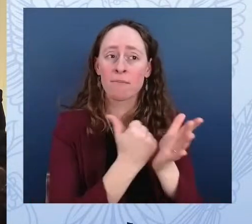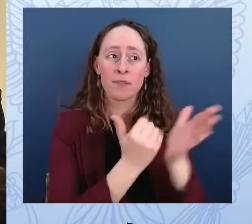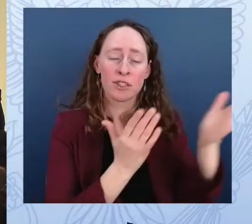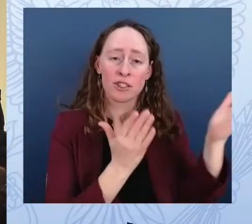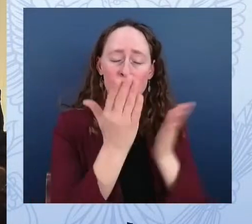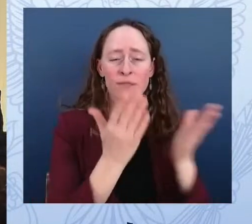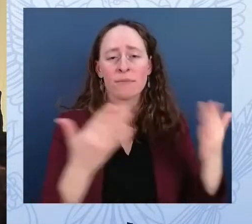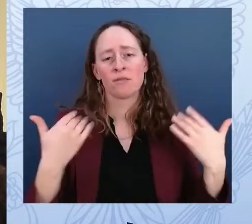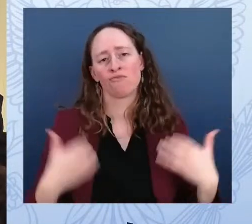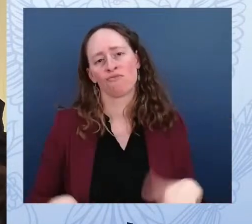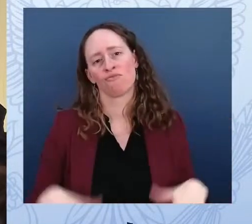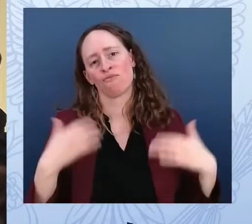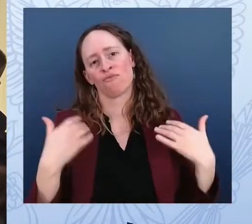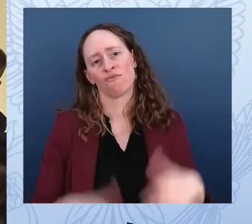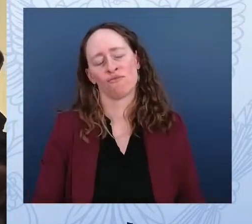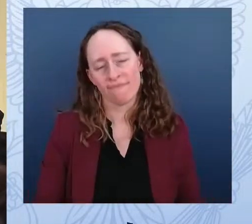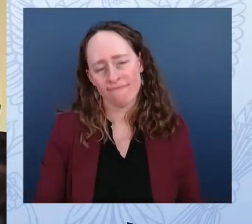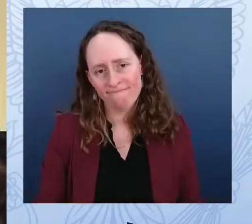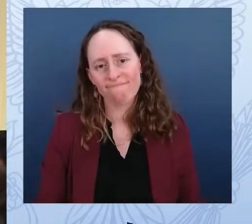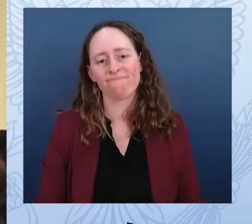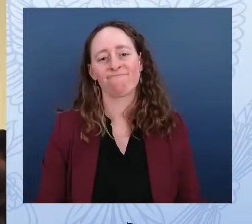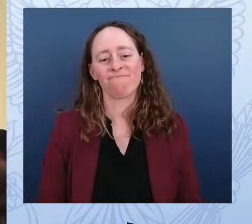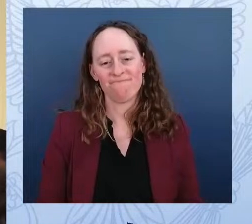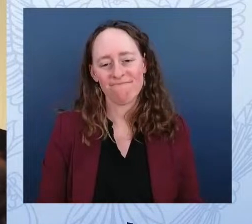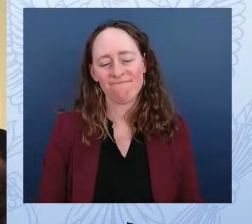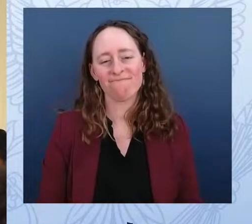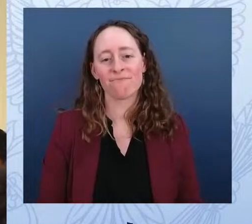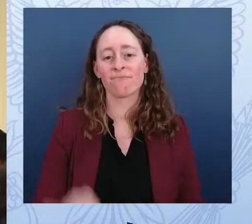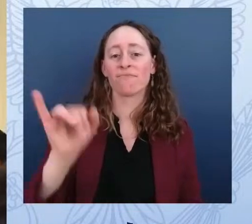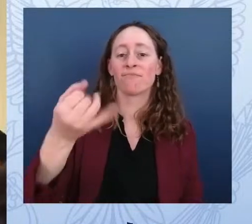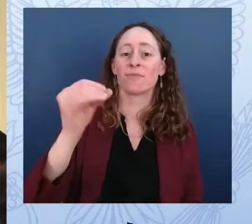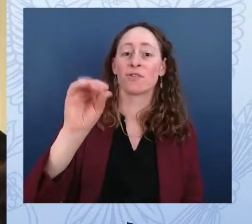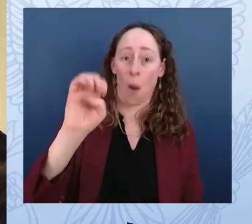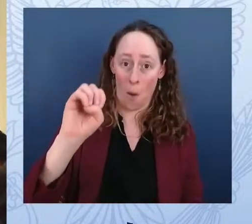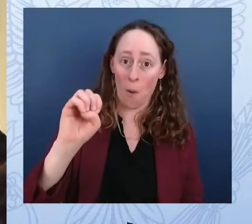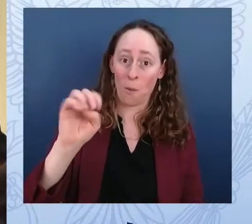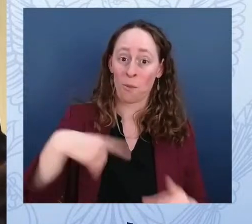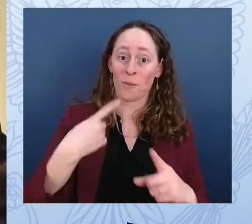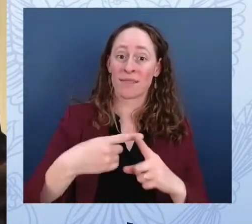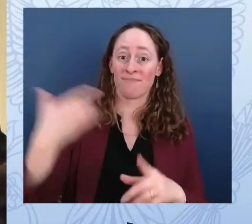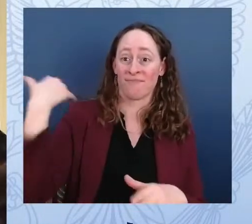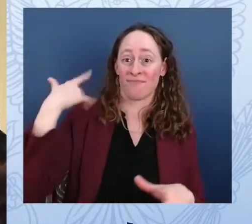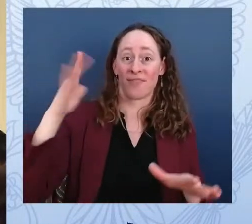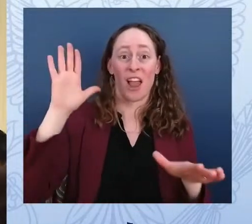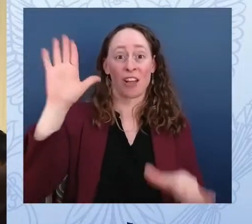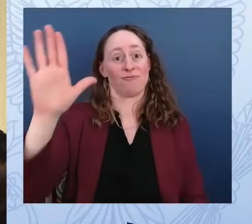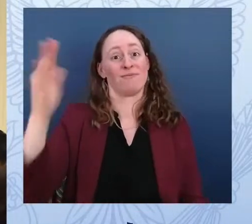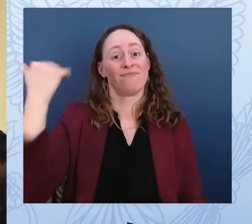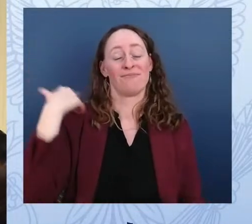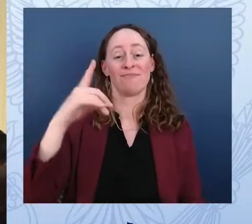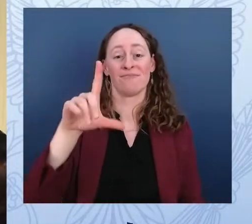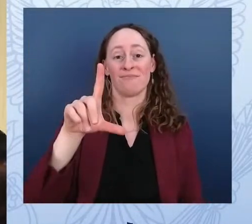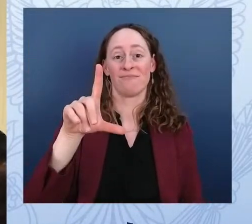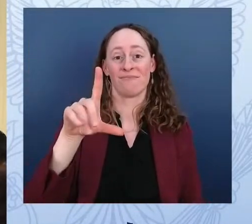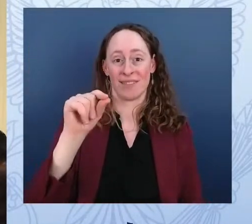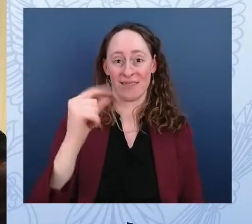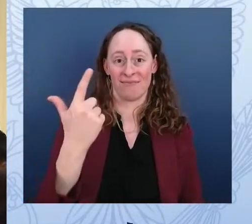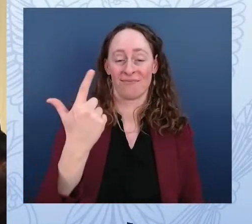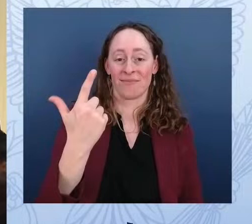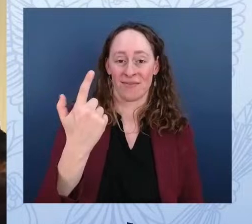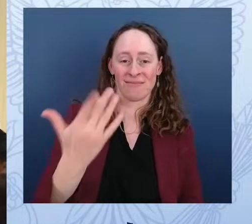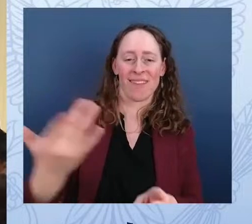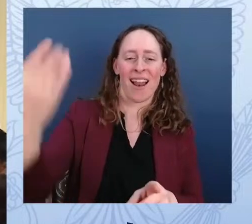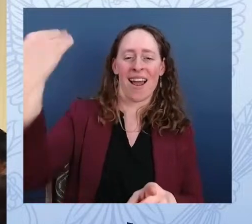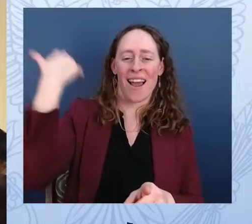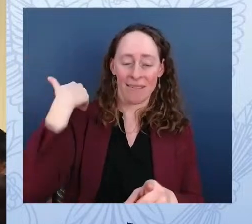Joe's inauguration in 2021, I took baskets of chocolate chip cookies to our National Guard troops who